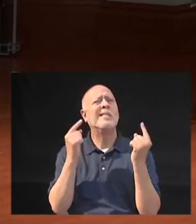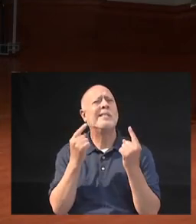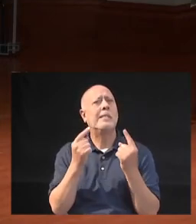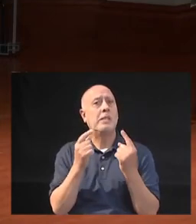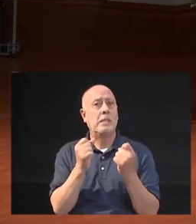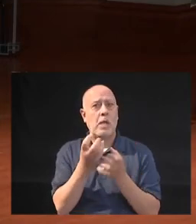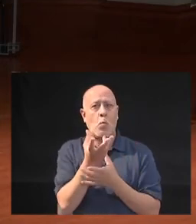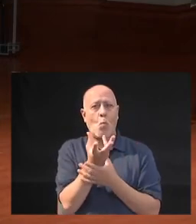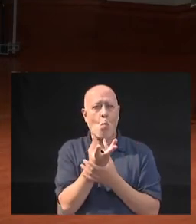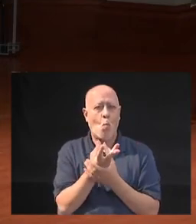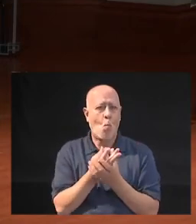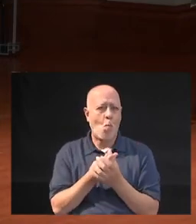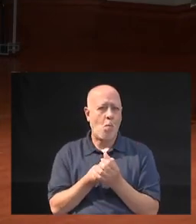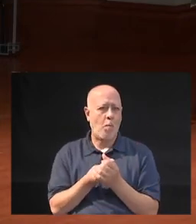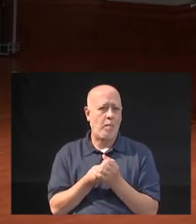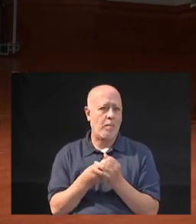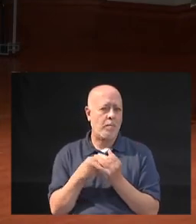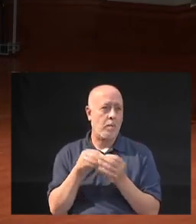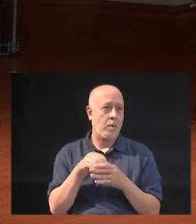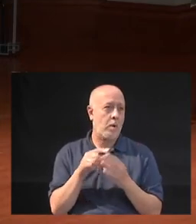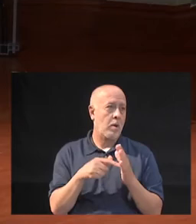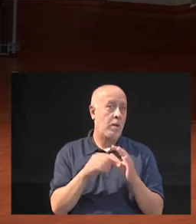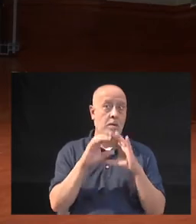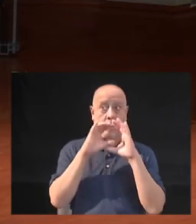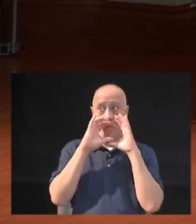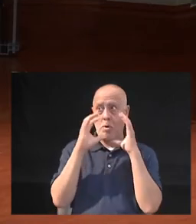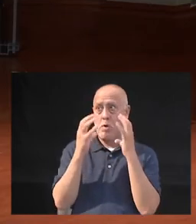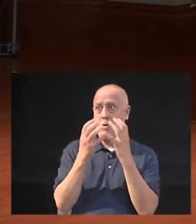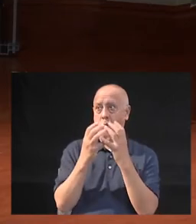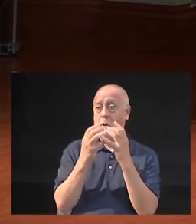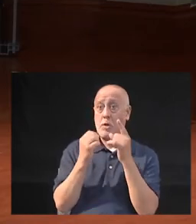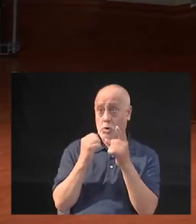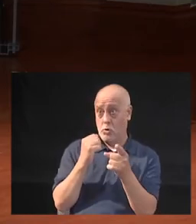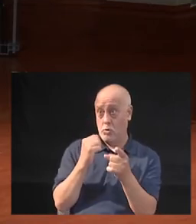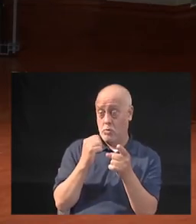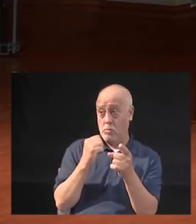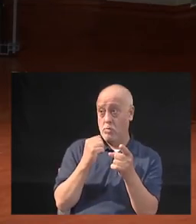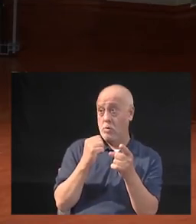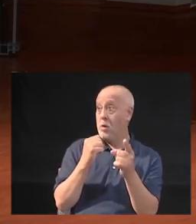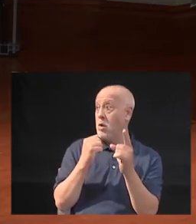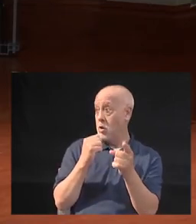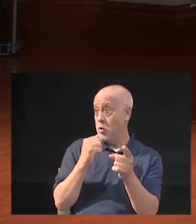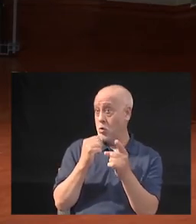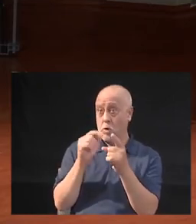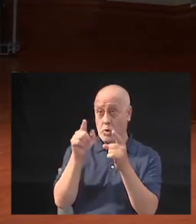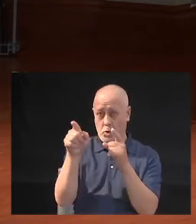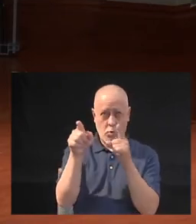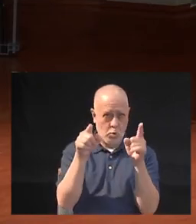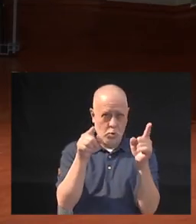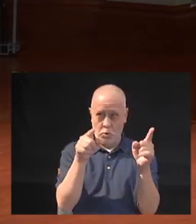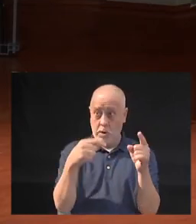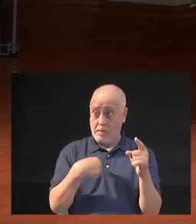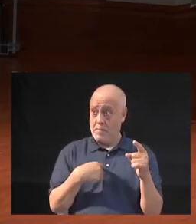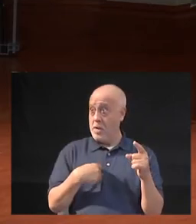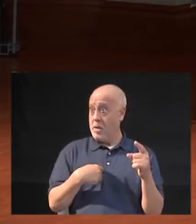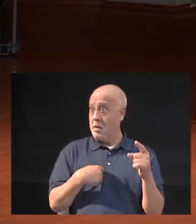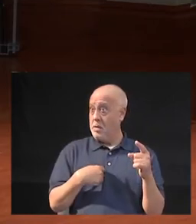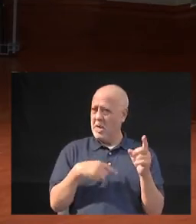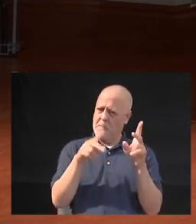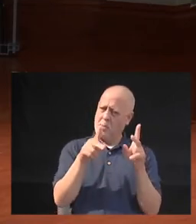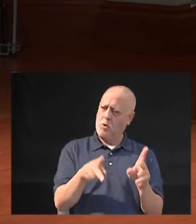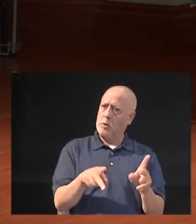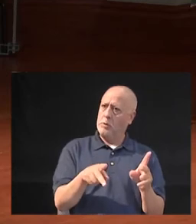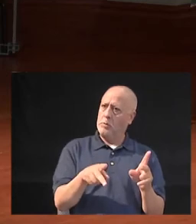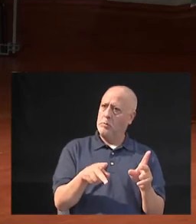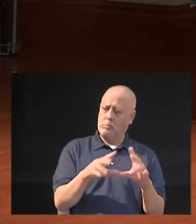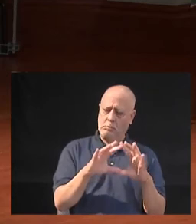in. So this balloon here represents you. It represents you and you. It represents me. It represents all of